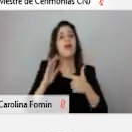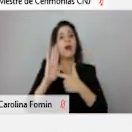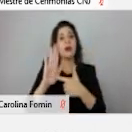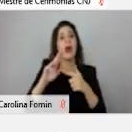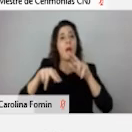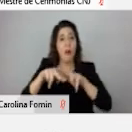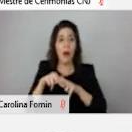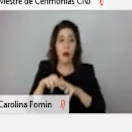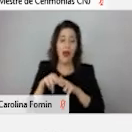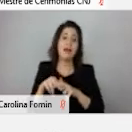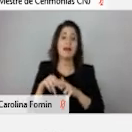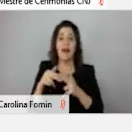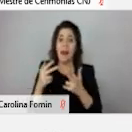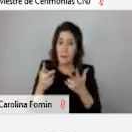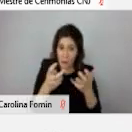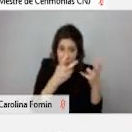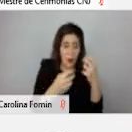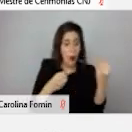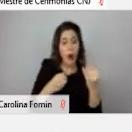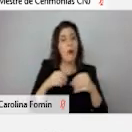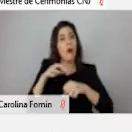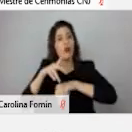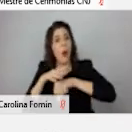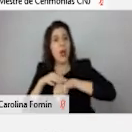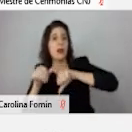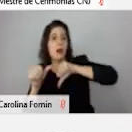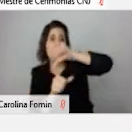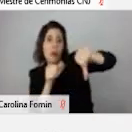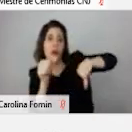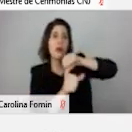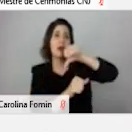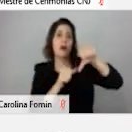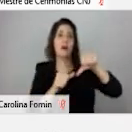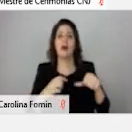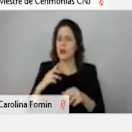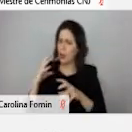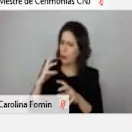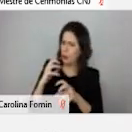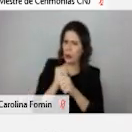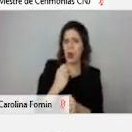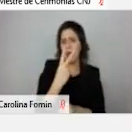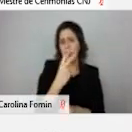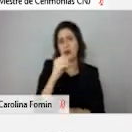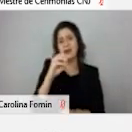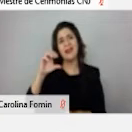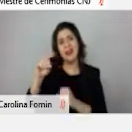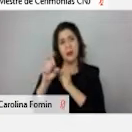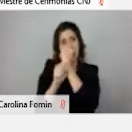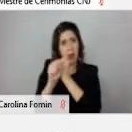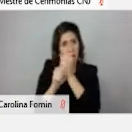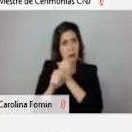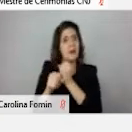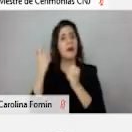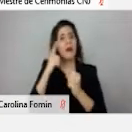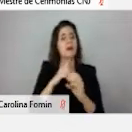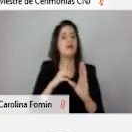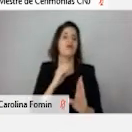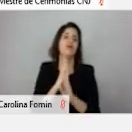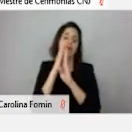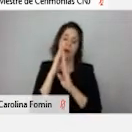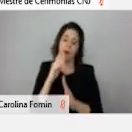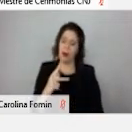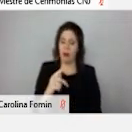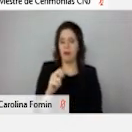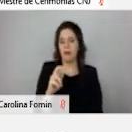of the disease haven't changed much in the nearly 200 years since Parkinson's was discovered. But technology giant Intel Corporation